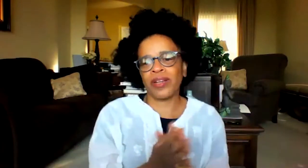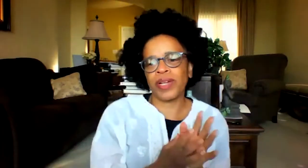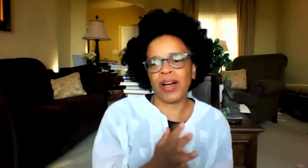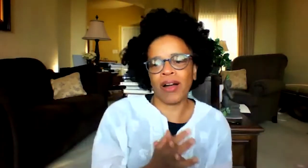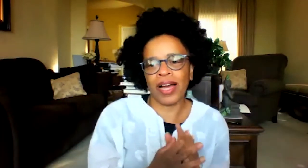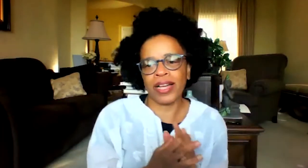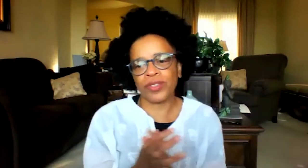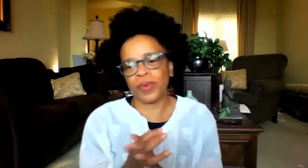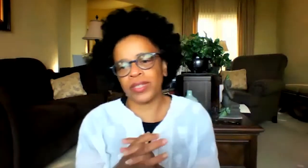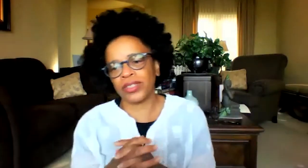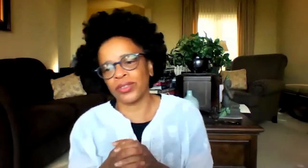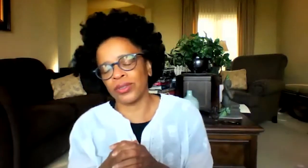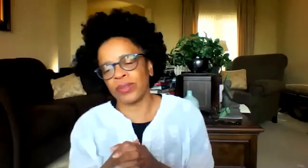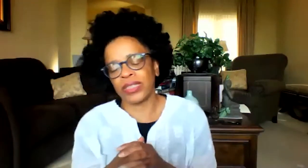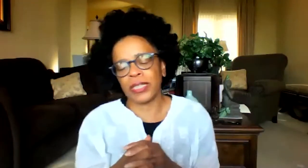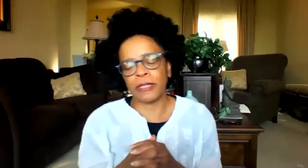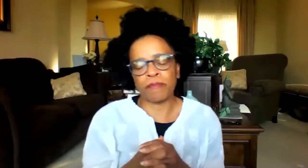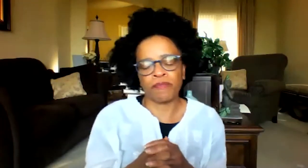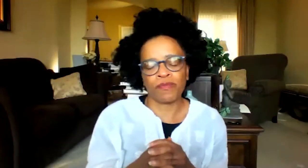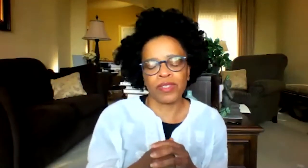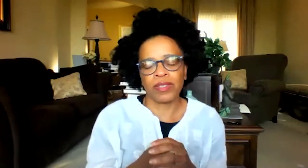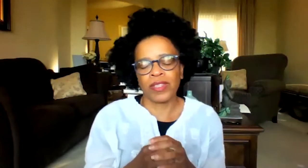So here we are. I just want to